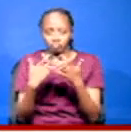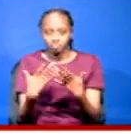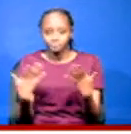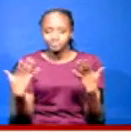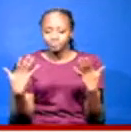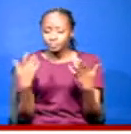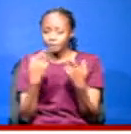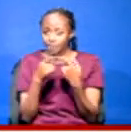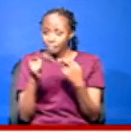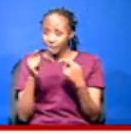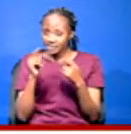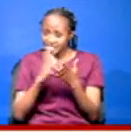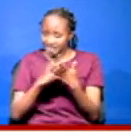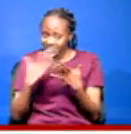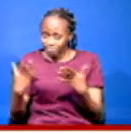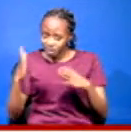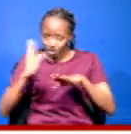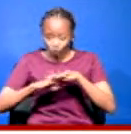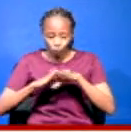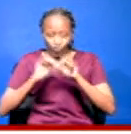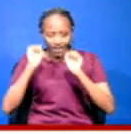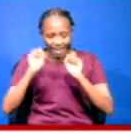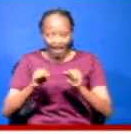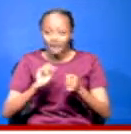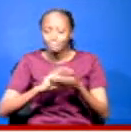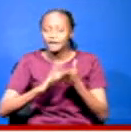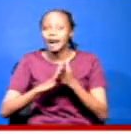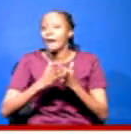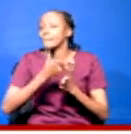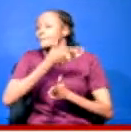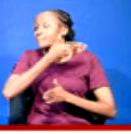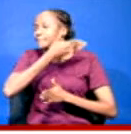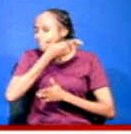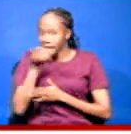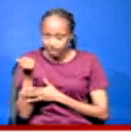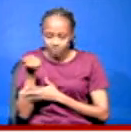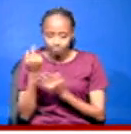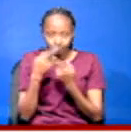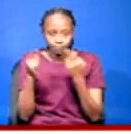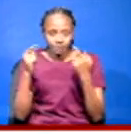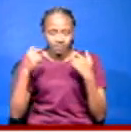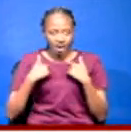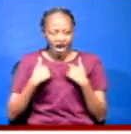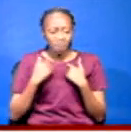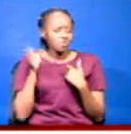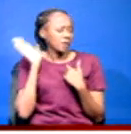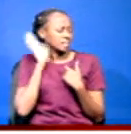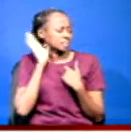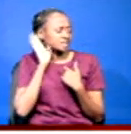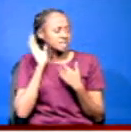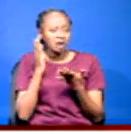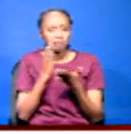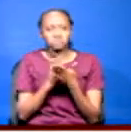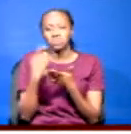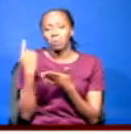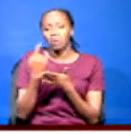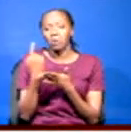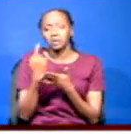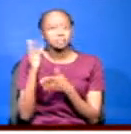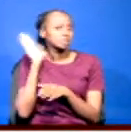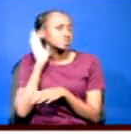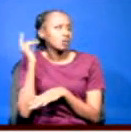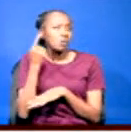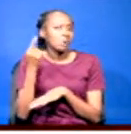good can always be made better. We don't want to be told that we are the best health workers in Africa. That's